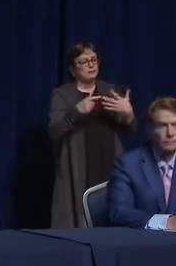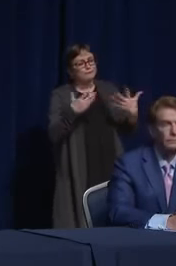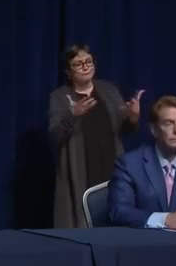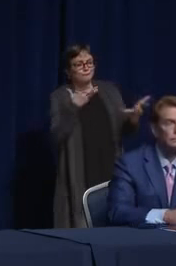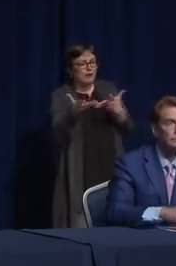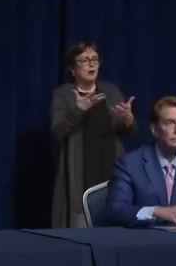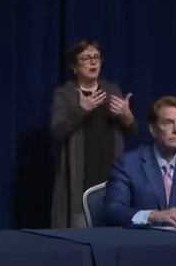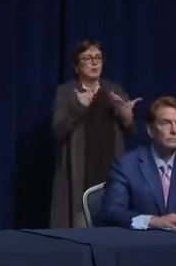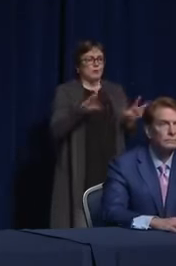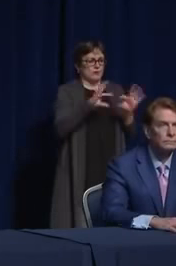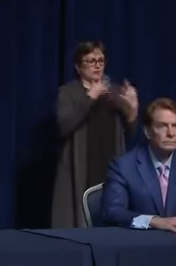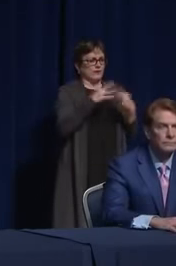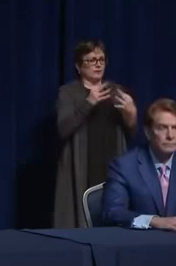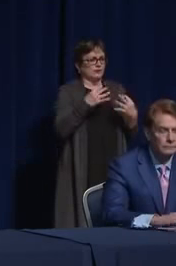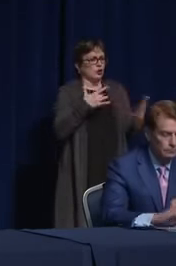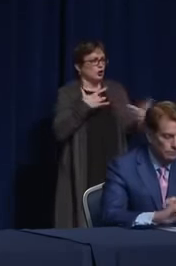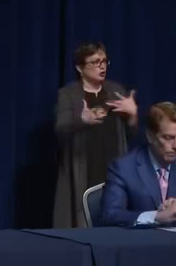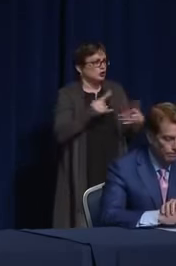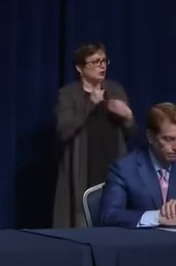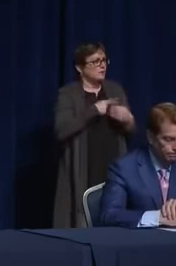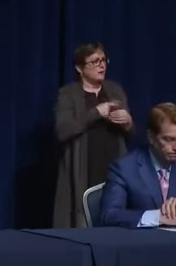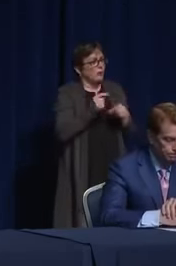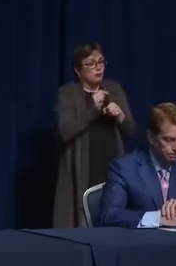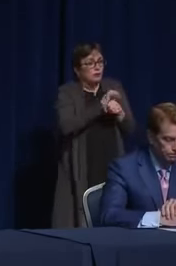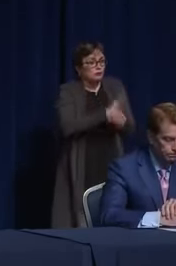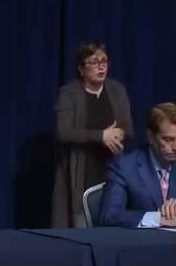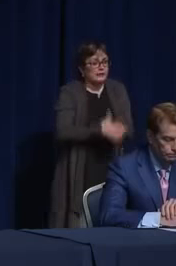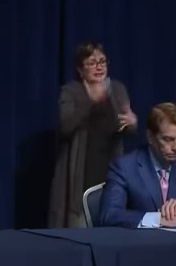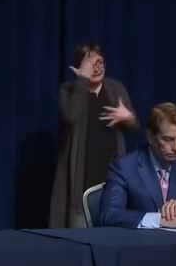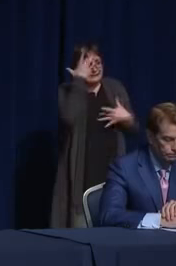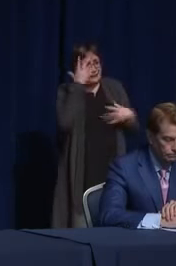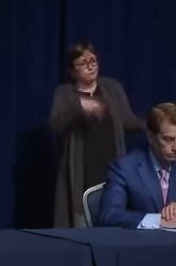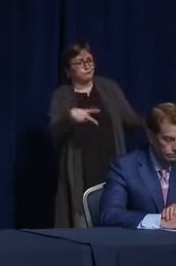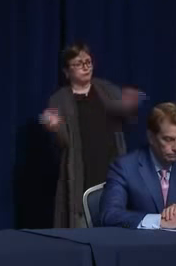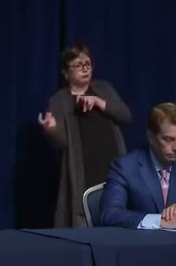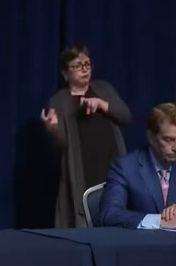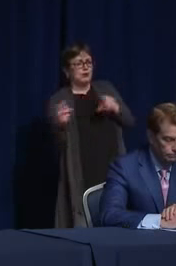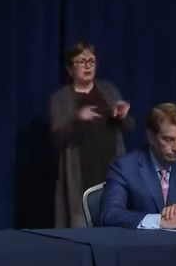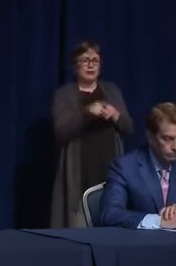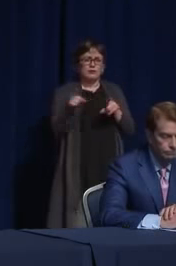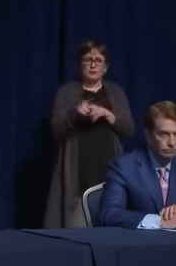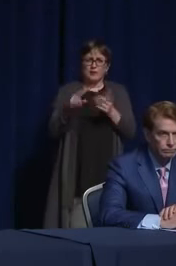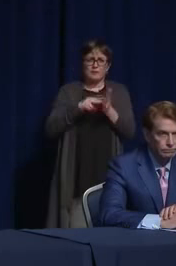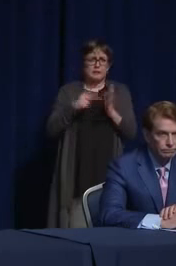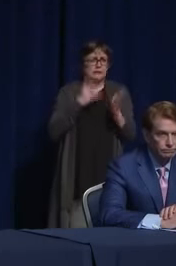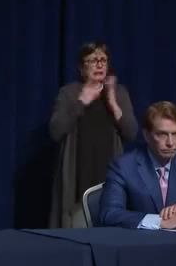health, anxious about whether they're going to lose a roof over their heads.